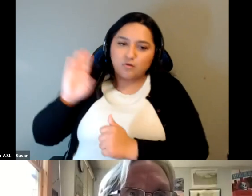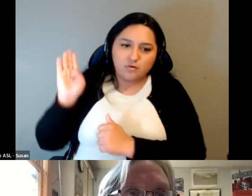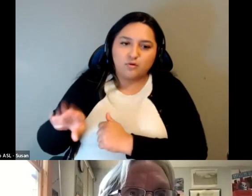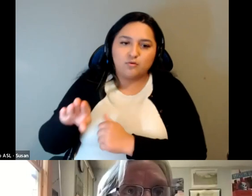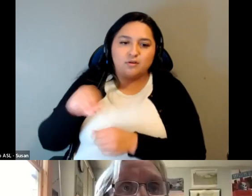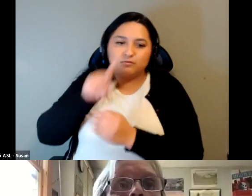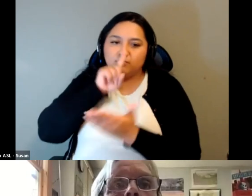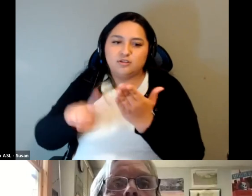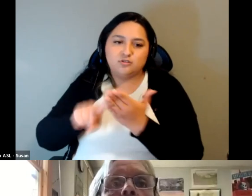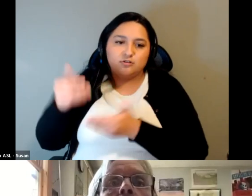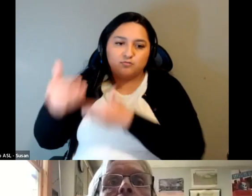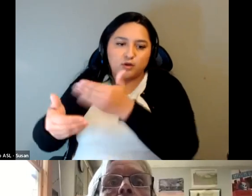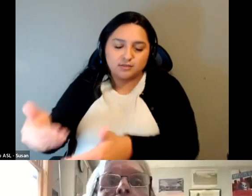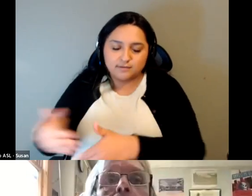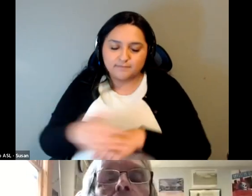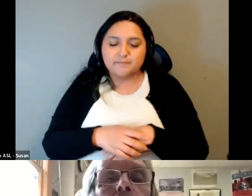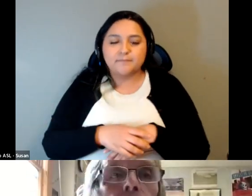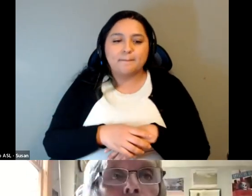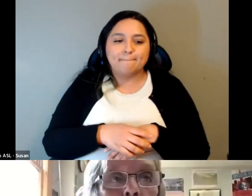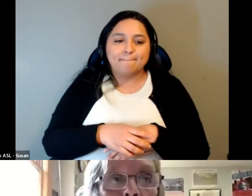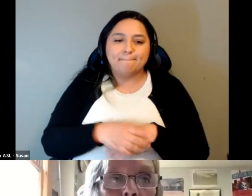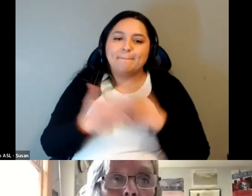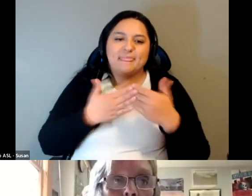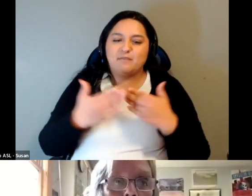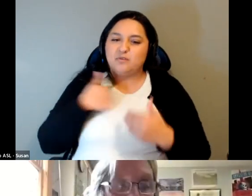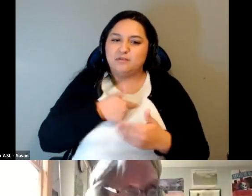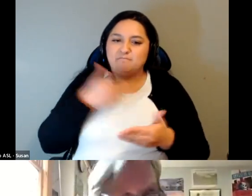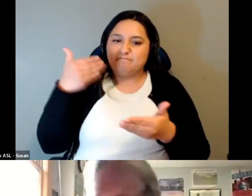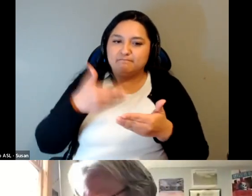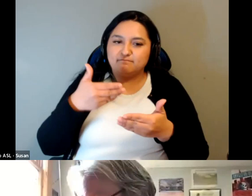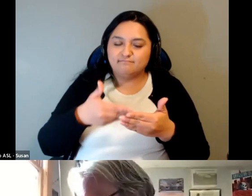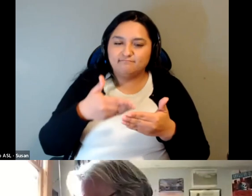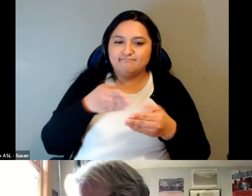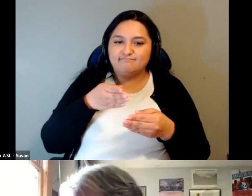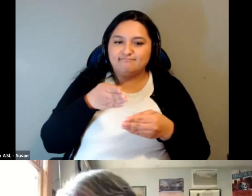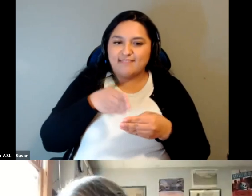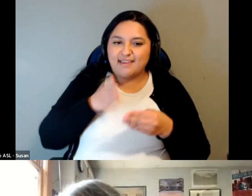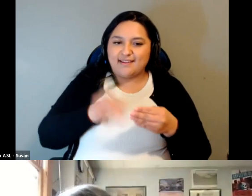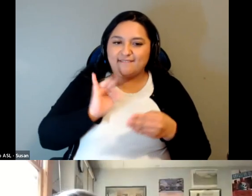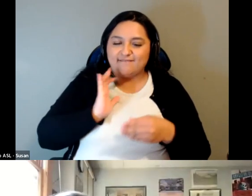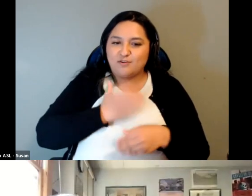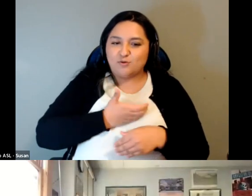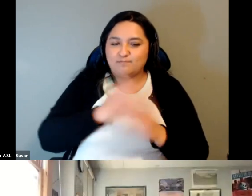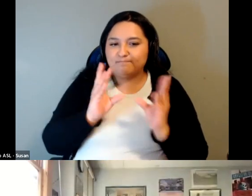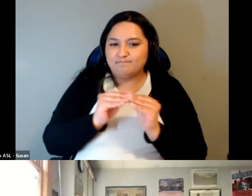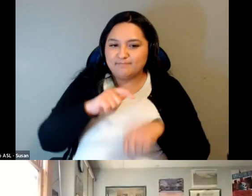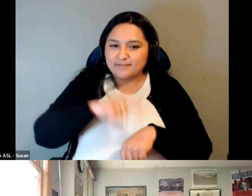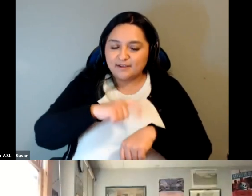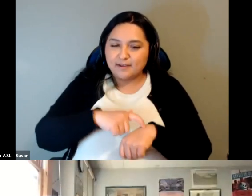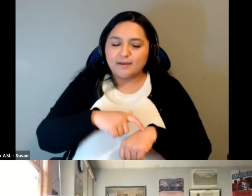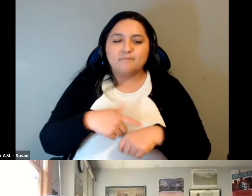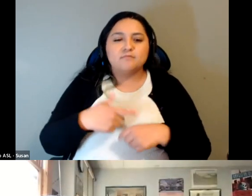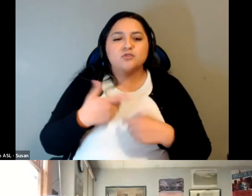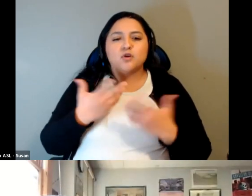Well, we're nearing the end of our time. So I wanna ask if each of you would say some final words and sort of